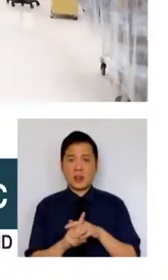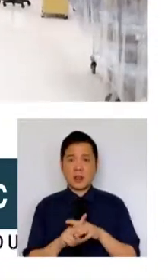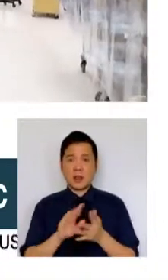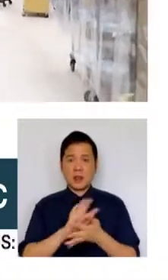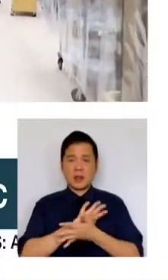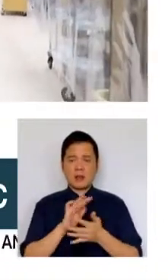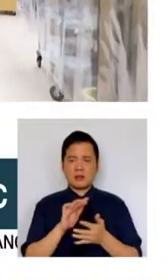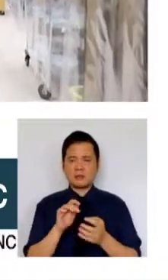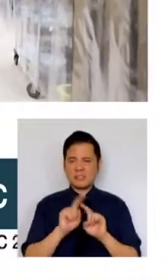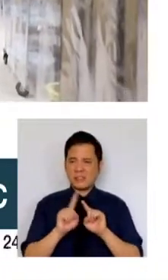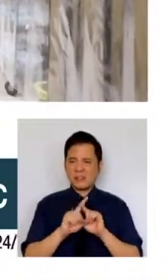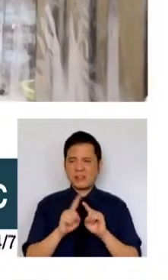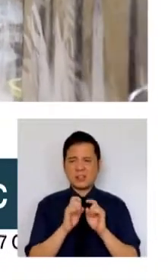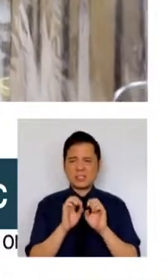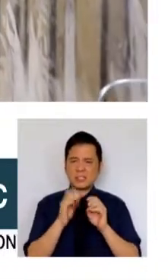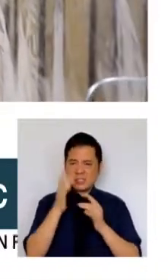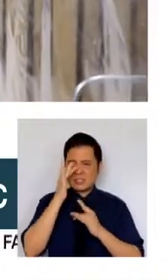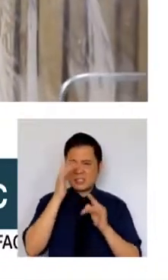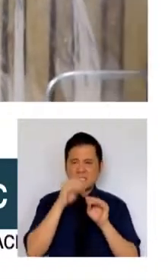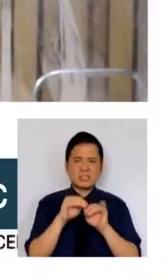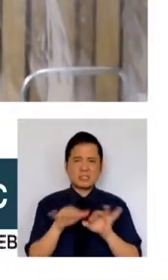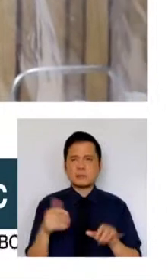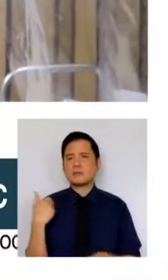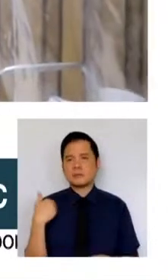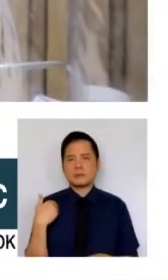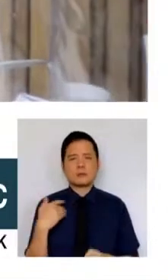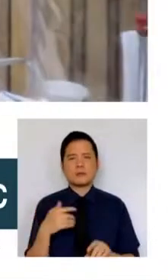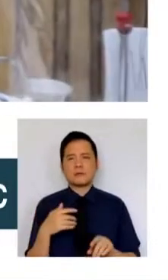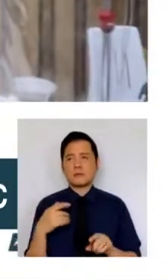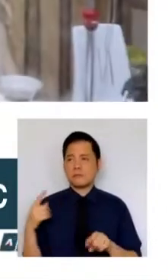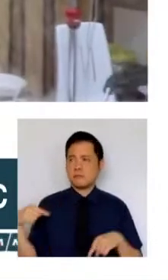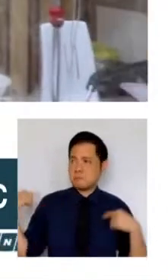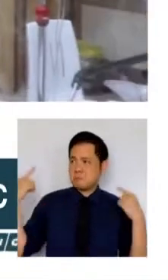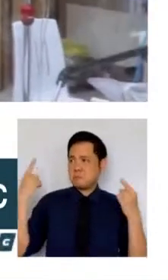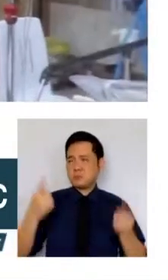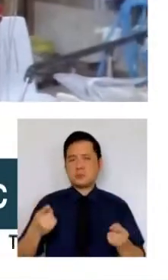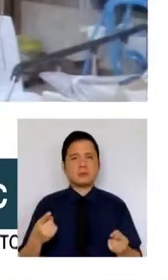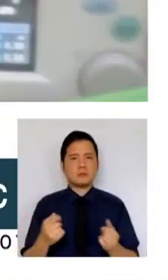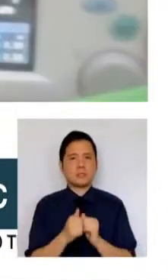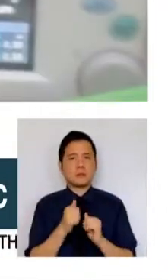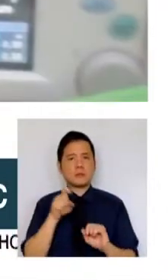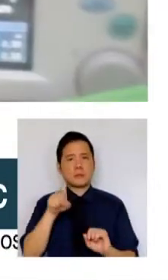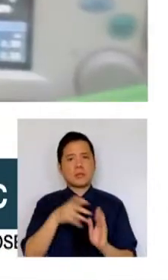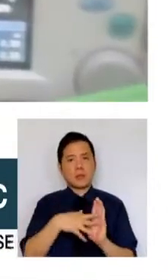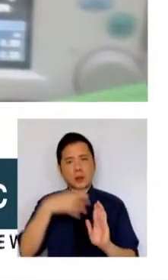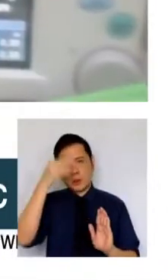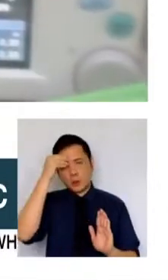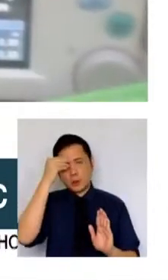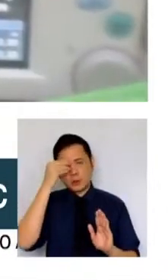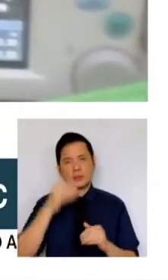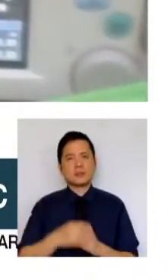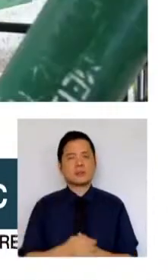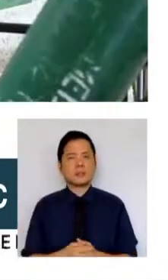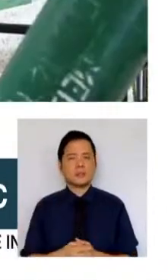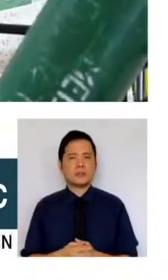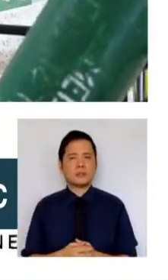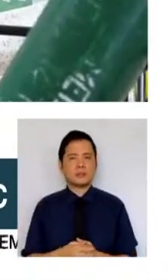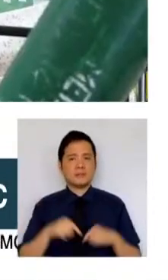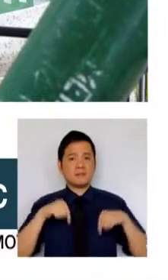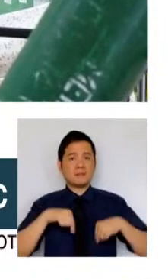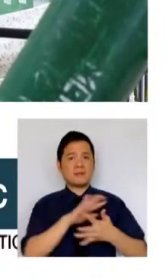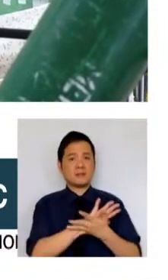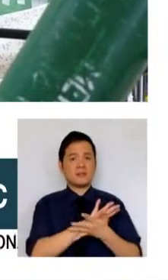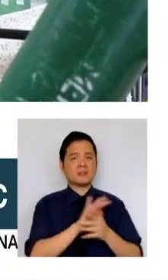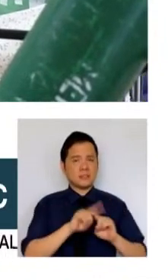learned from many from lessons of pandemics in the past. This is a very different pandemic, we know, but I think we should